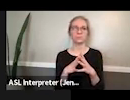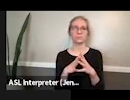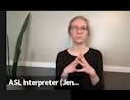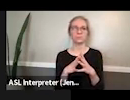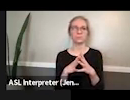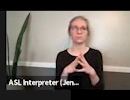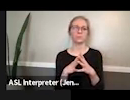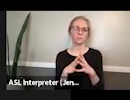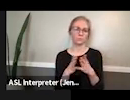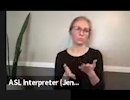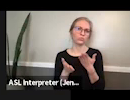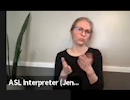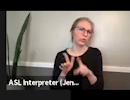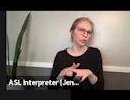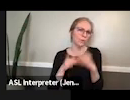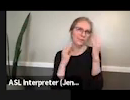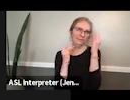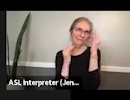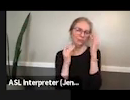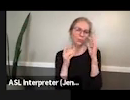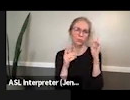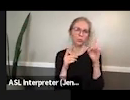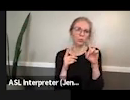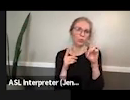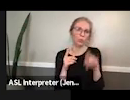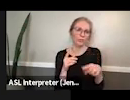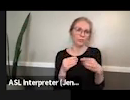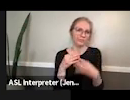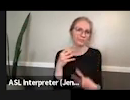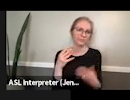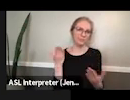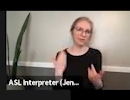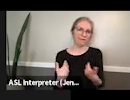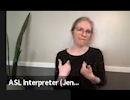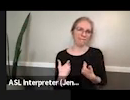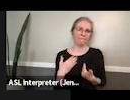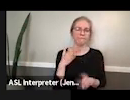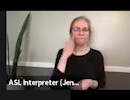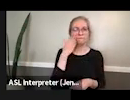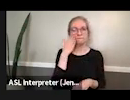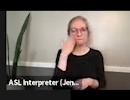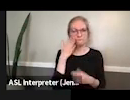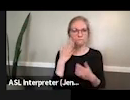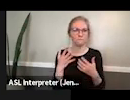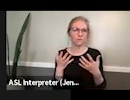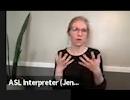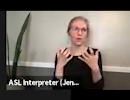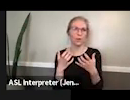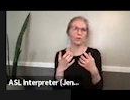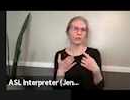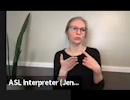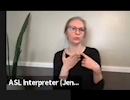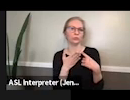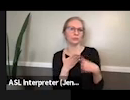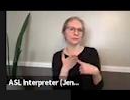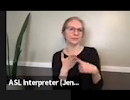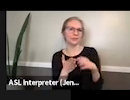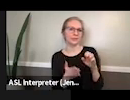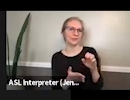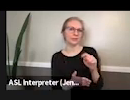start thinking about questions. I want to look at these etiologies. Lisa, thanks for your